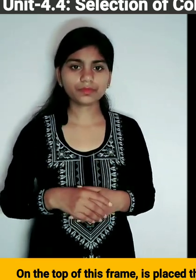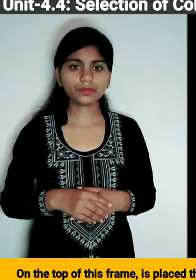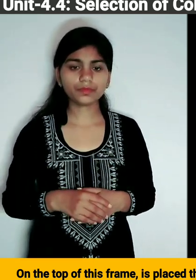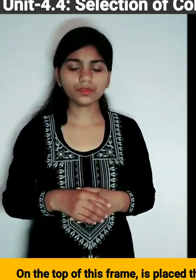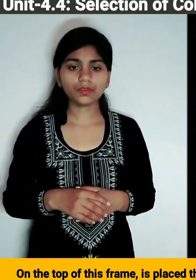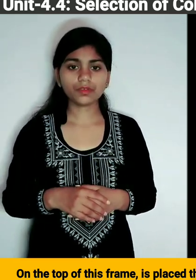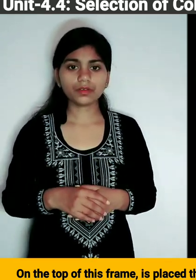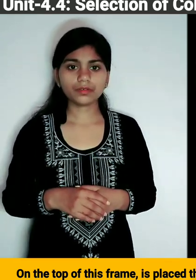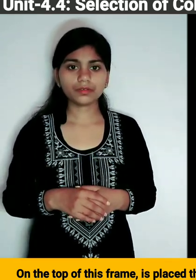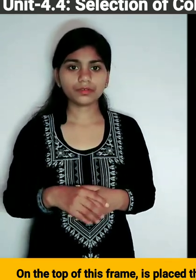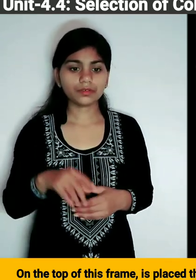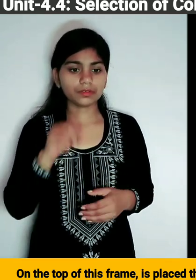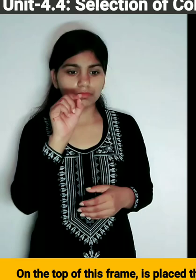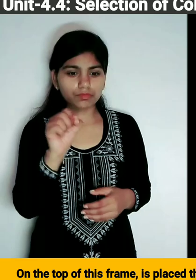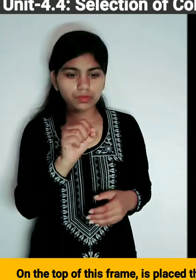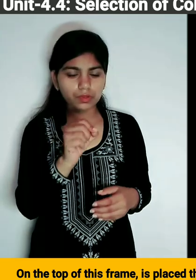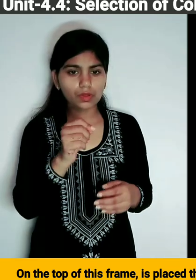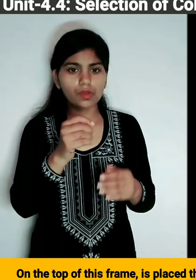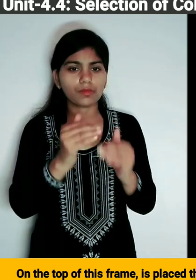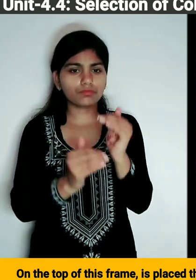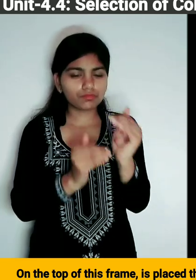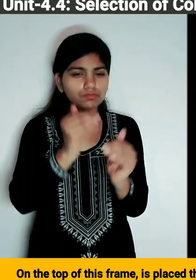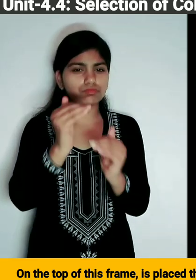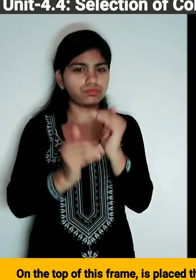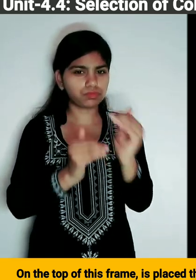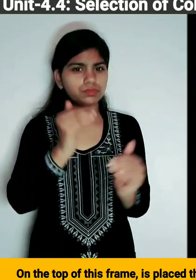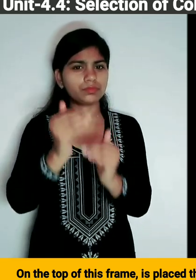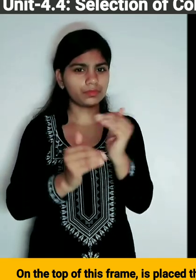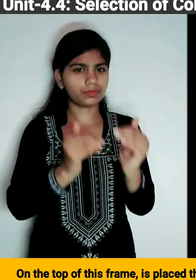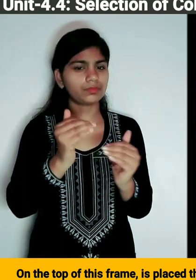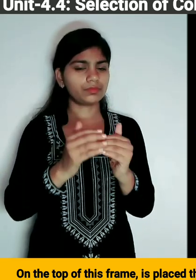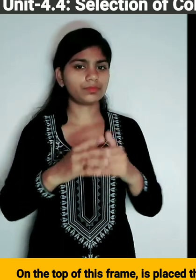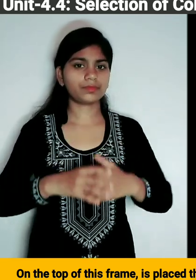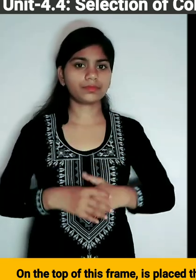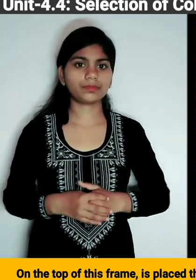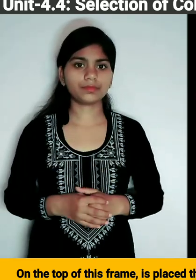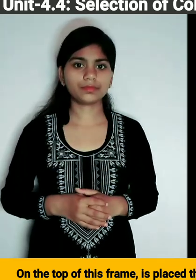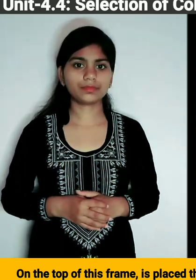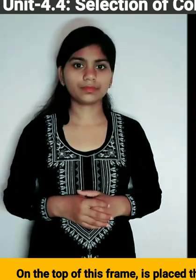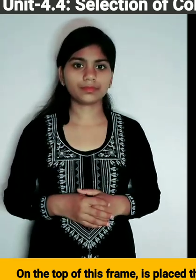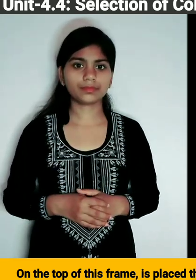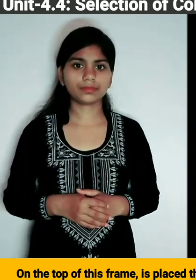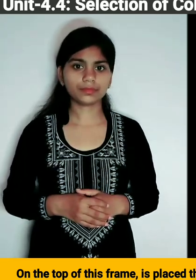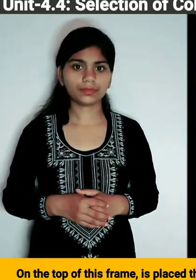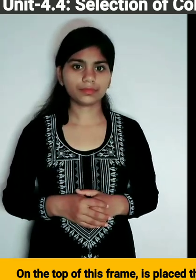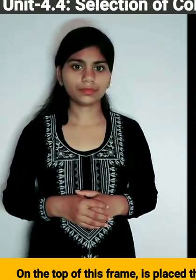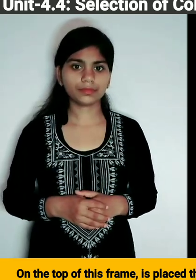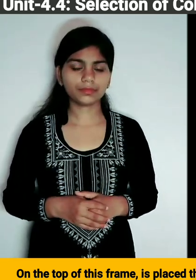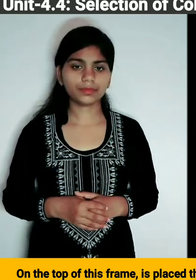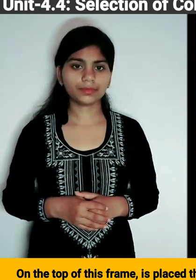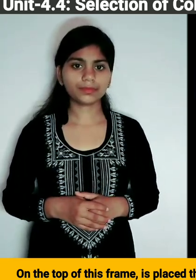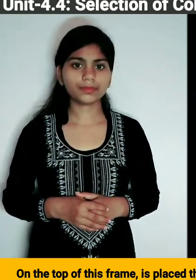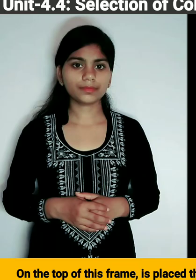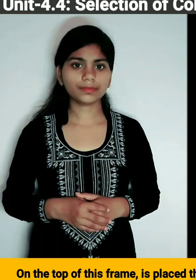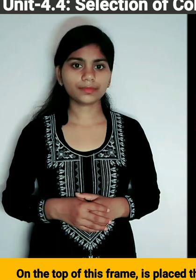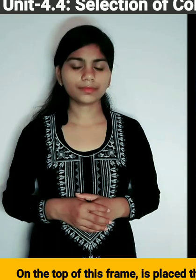Large number of queen cells are raised on the prepared side of the comb.